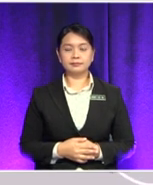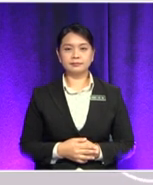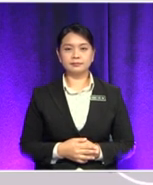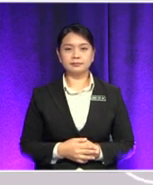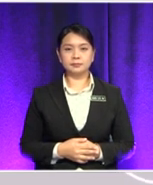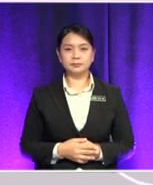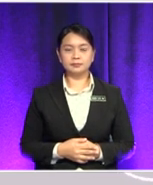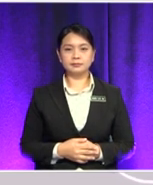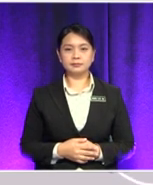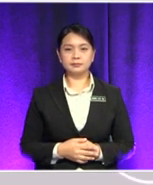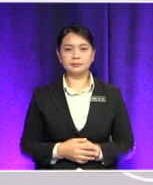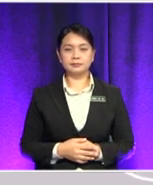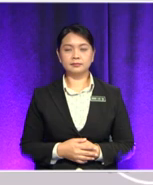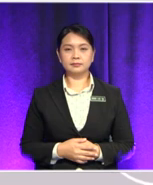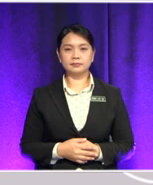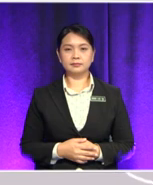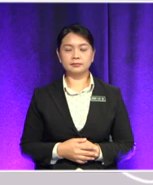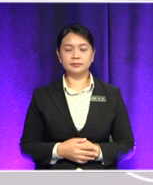try?